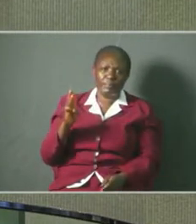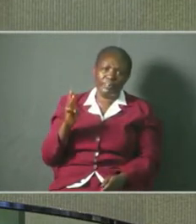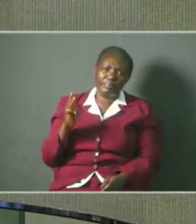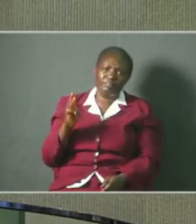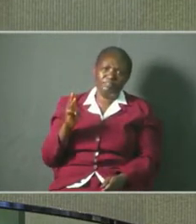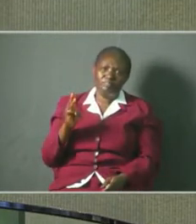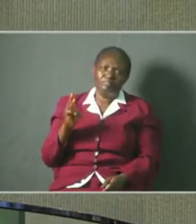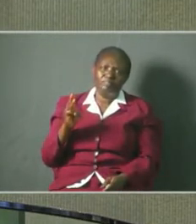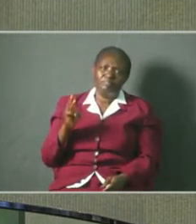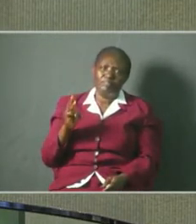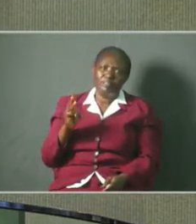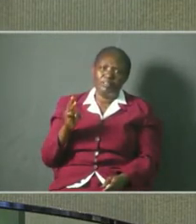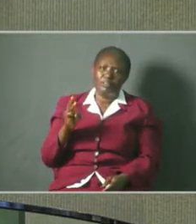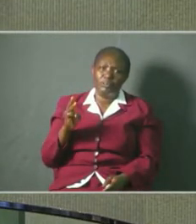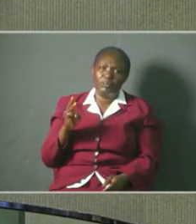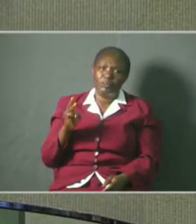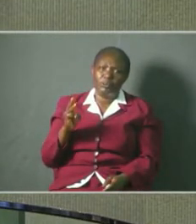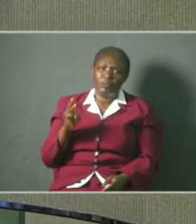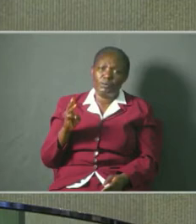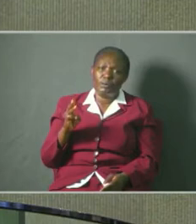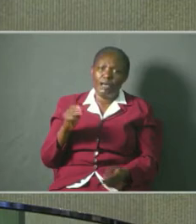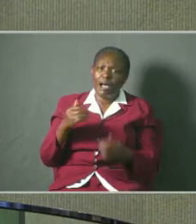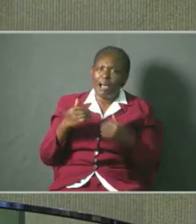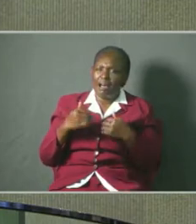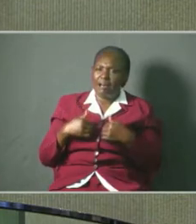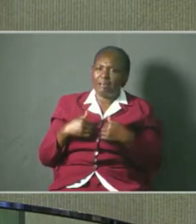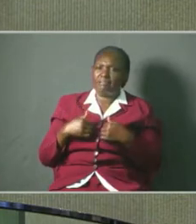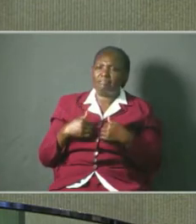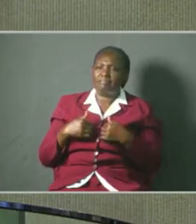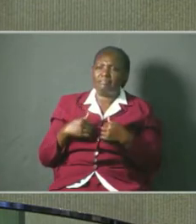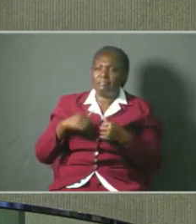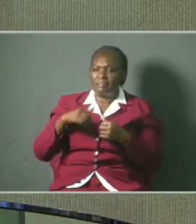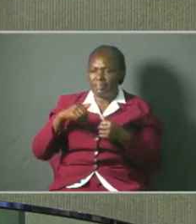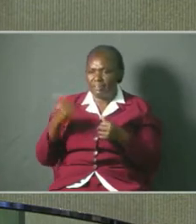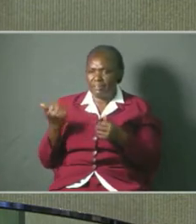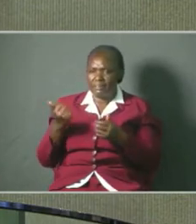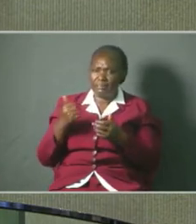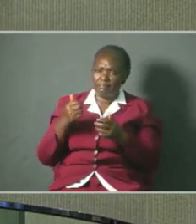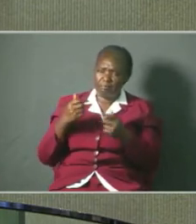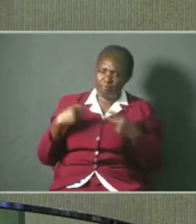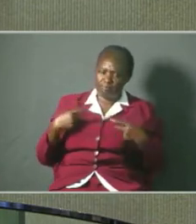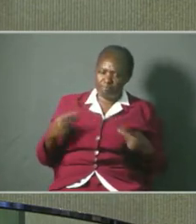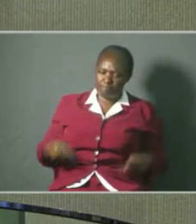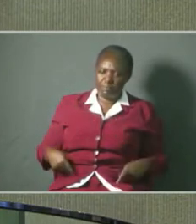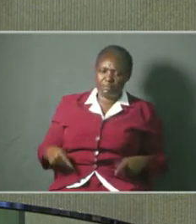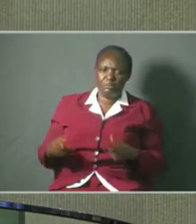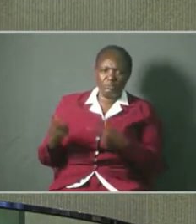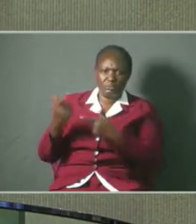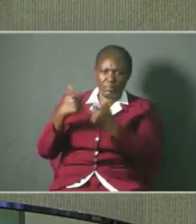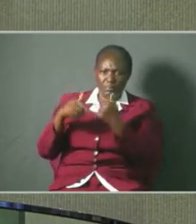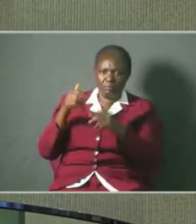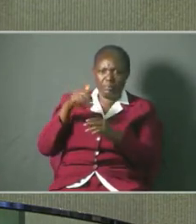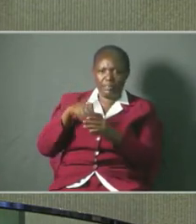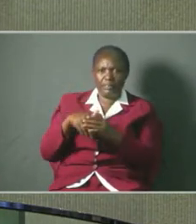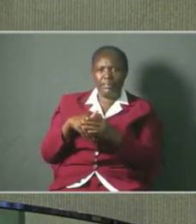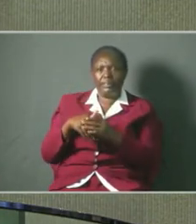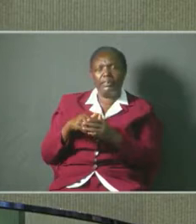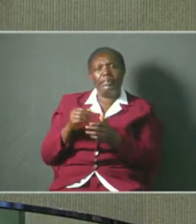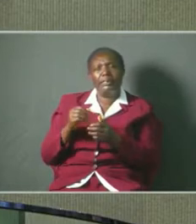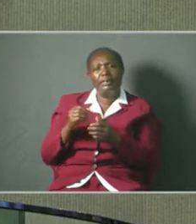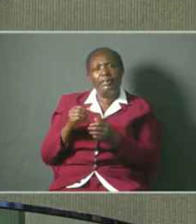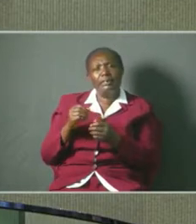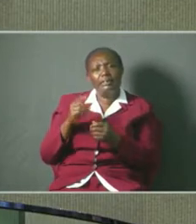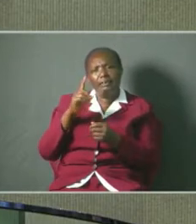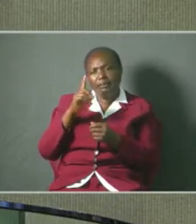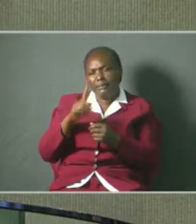substitute for your weaknesses, for your feebleness. And this is what Sister Ellen G. White says, that, you know, each